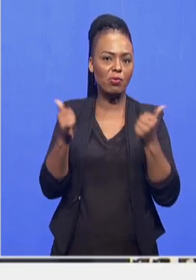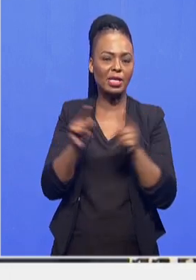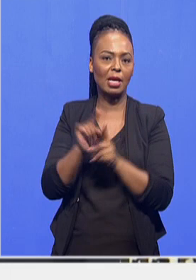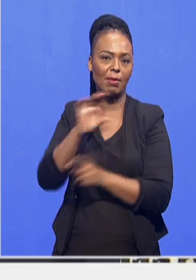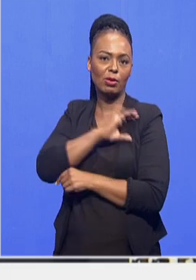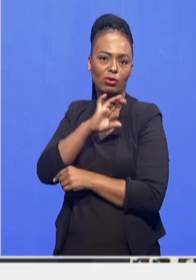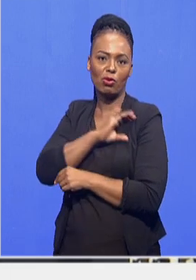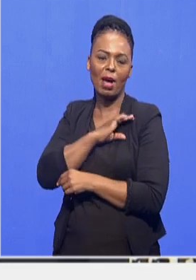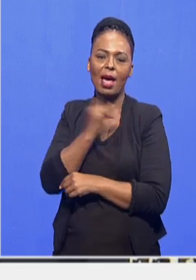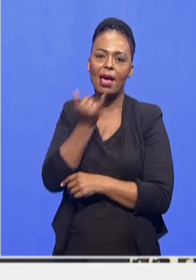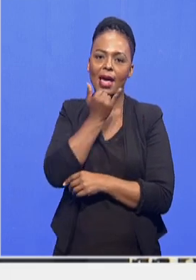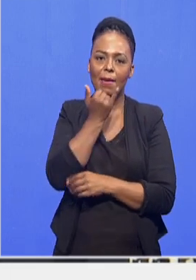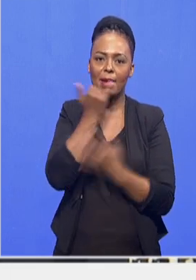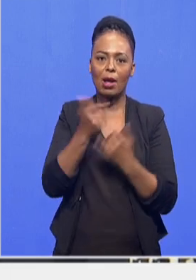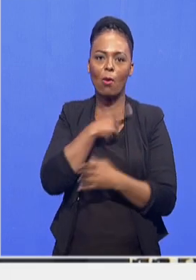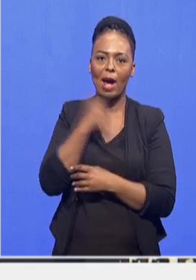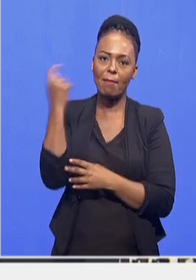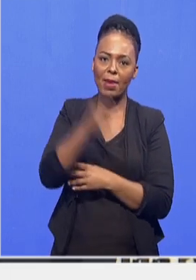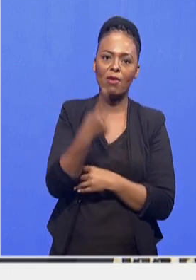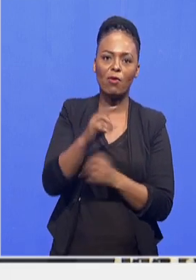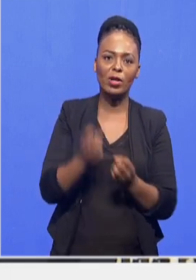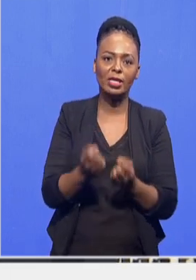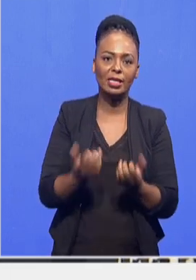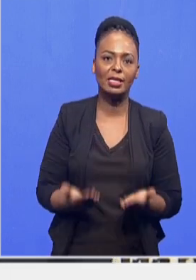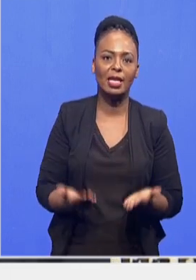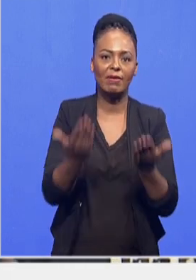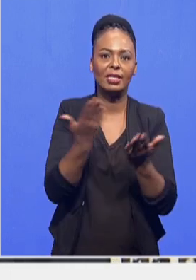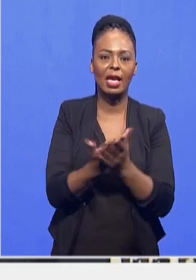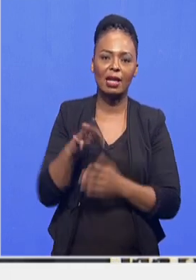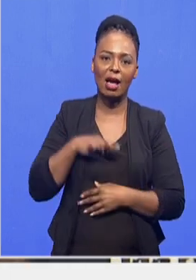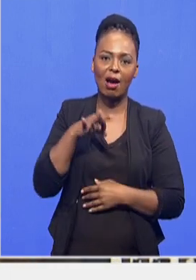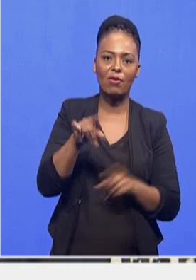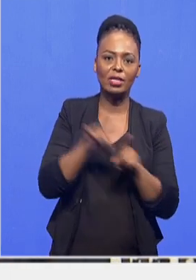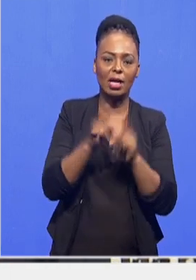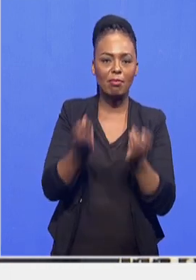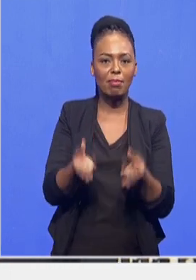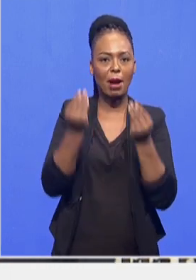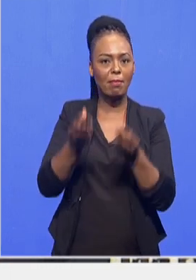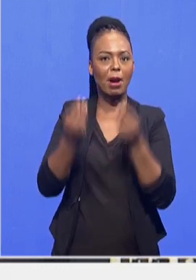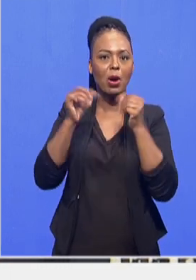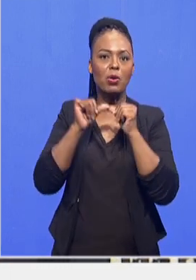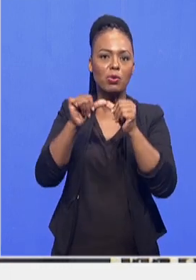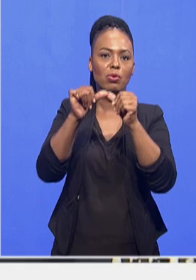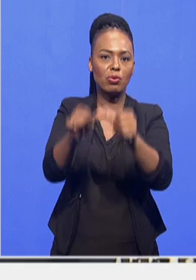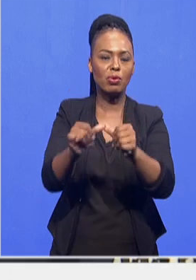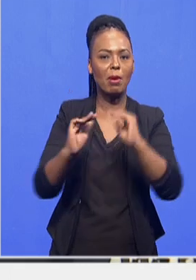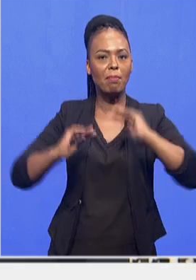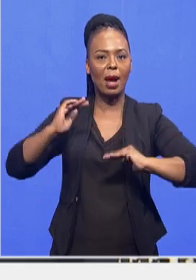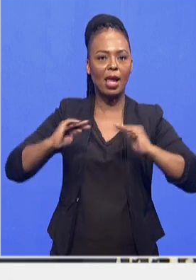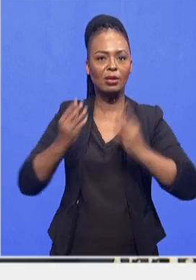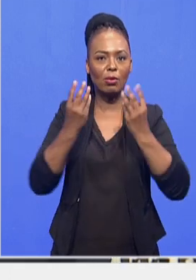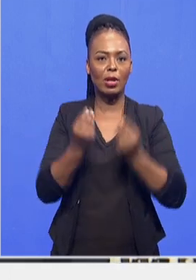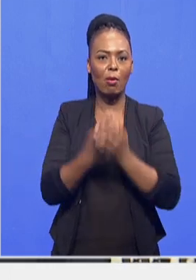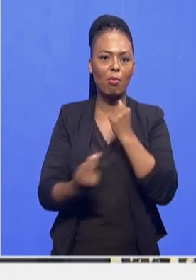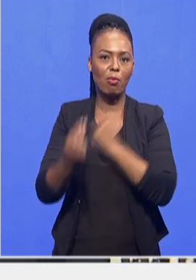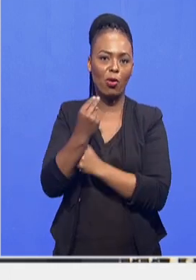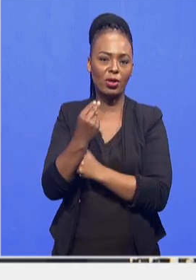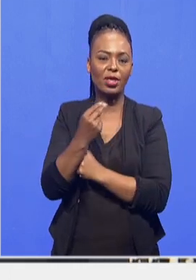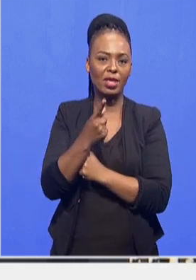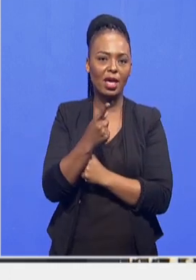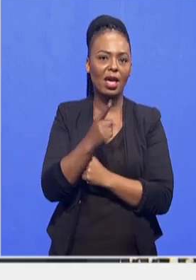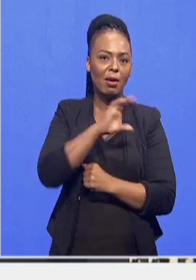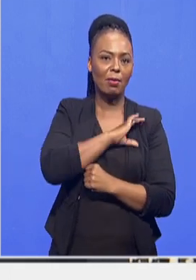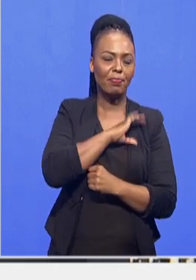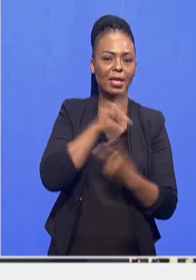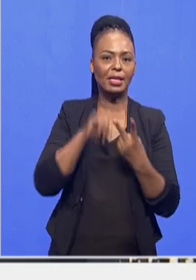because they are paying for a service that they are getting, which means there is a strike, there is a balance between both the end consumer and